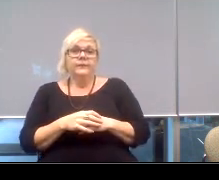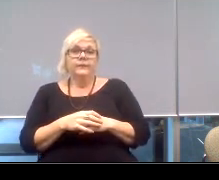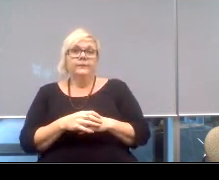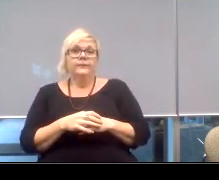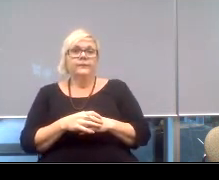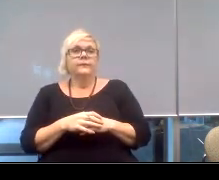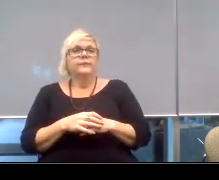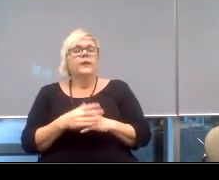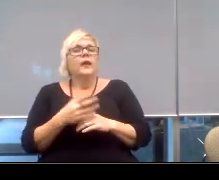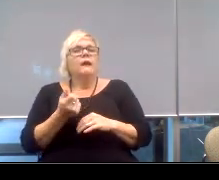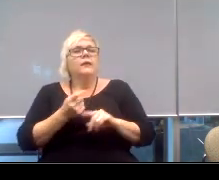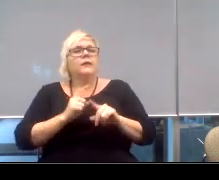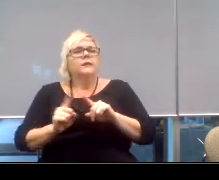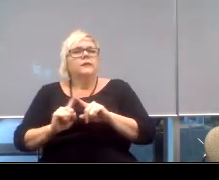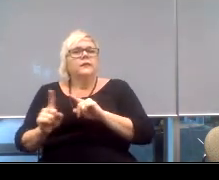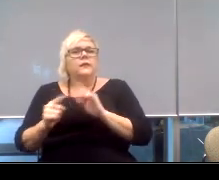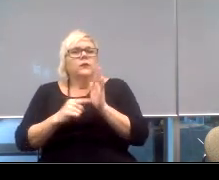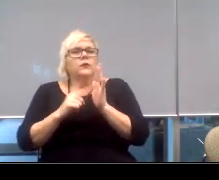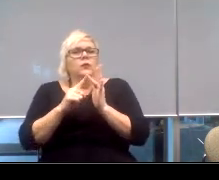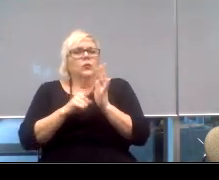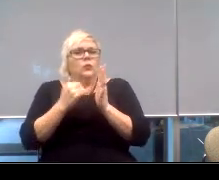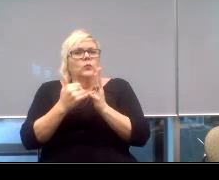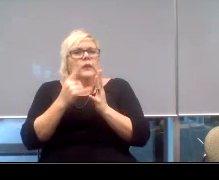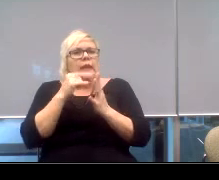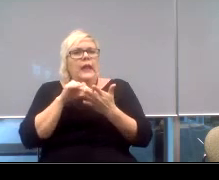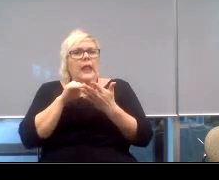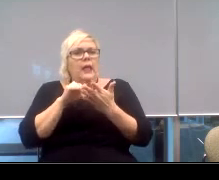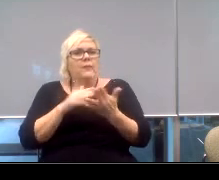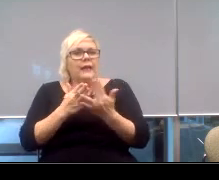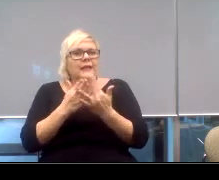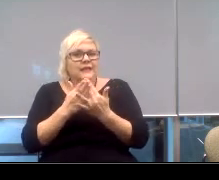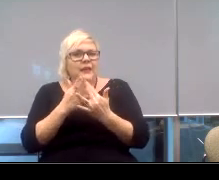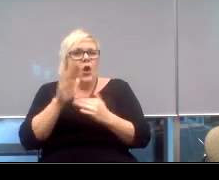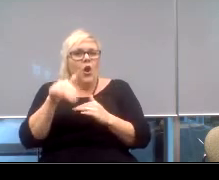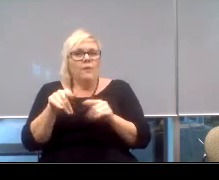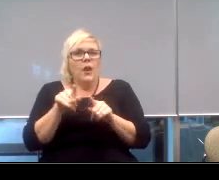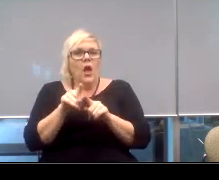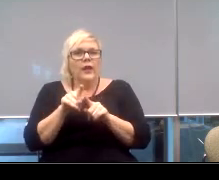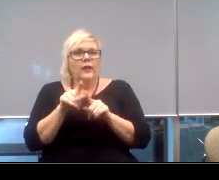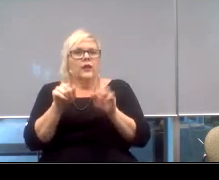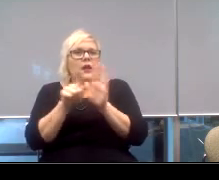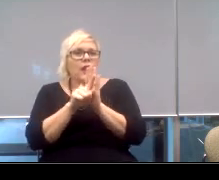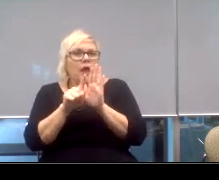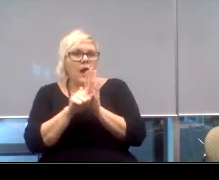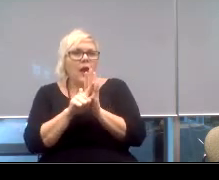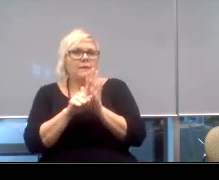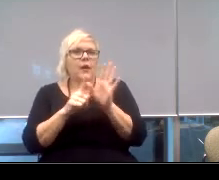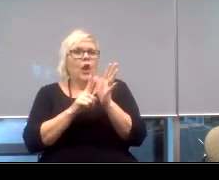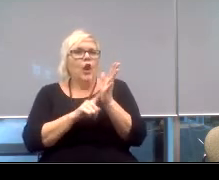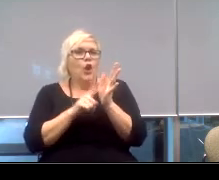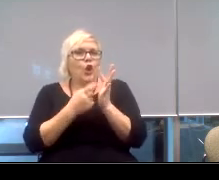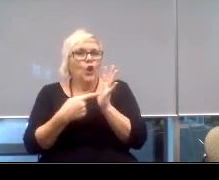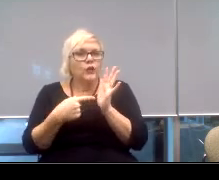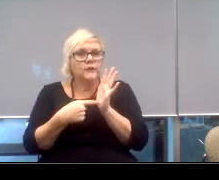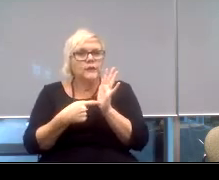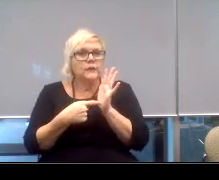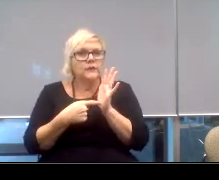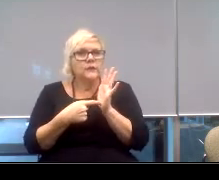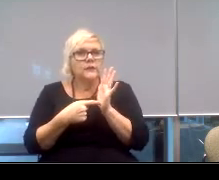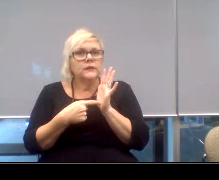Now, there are also tools that can give greater access at home, such as environmental control systems and alarms and alerts. Many